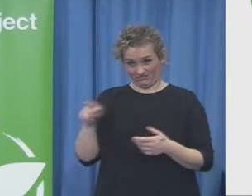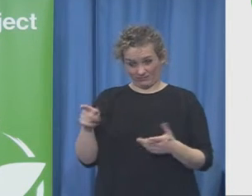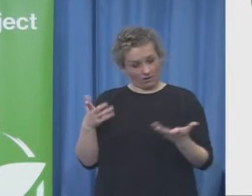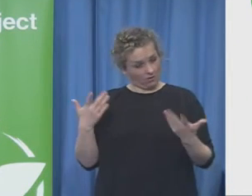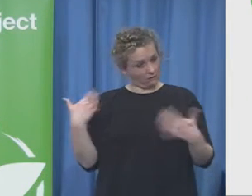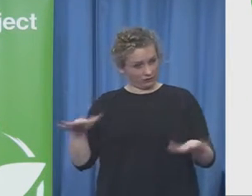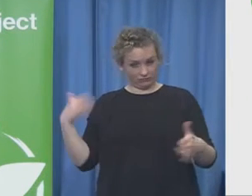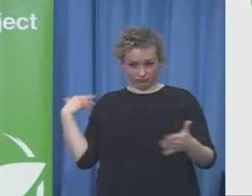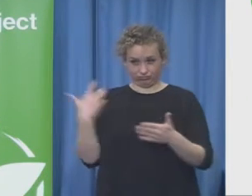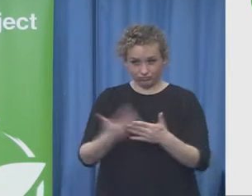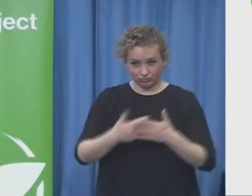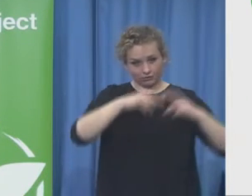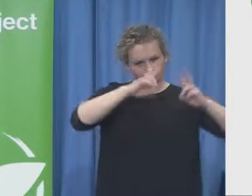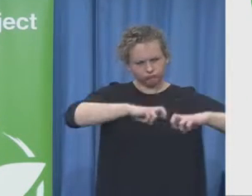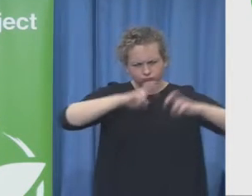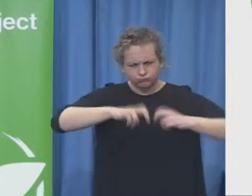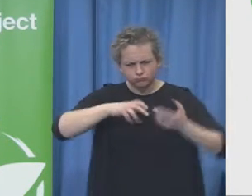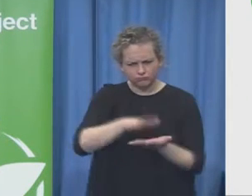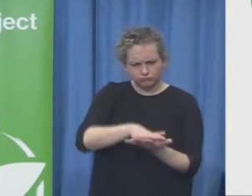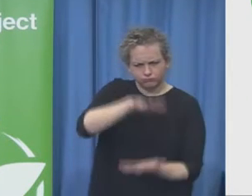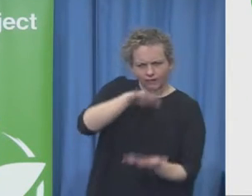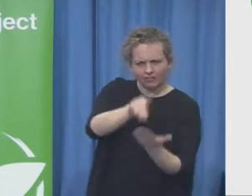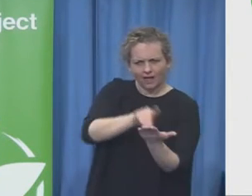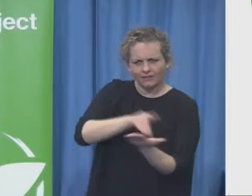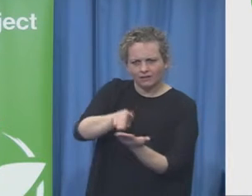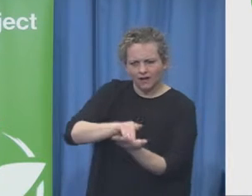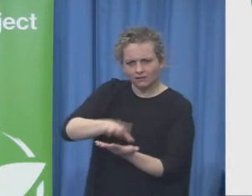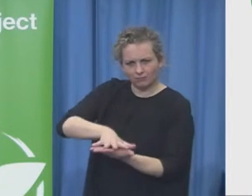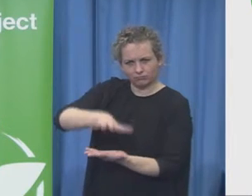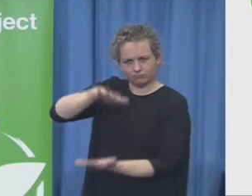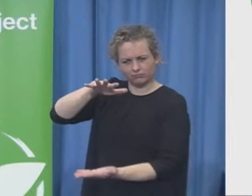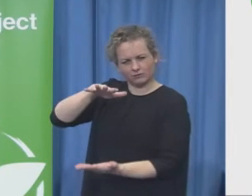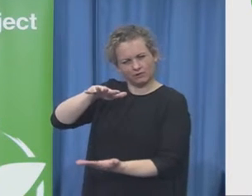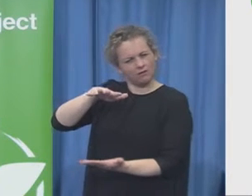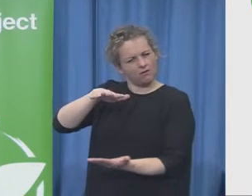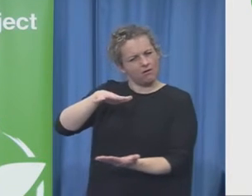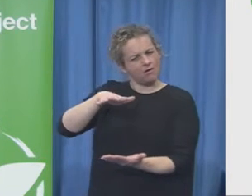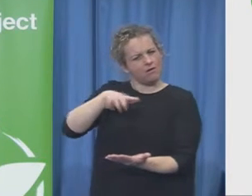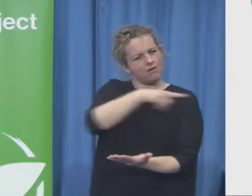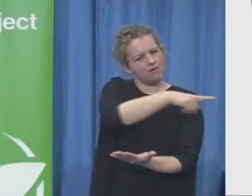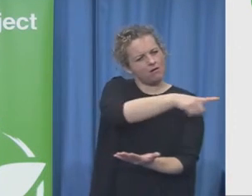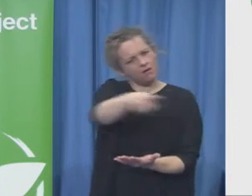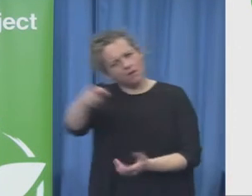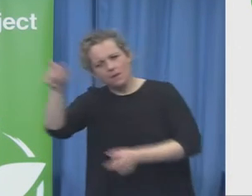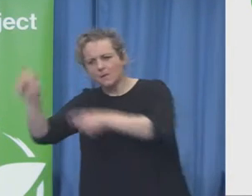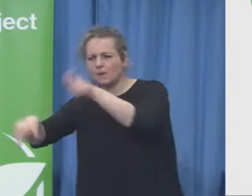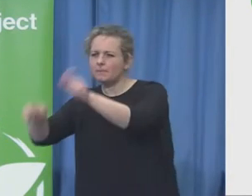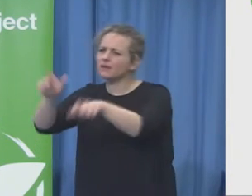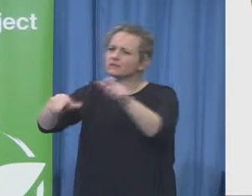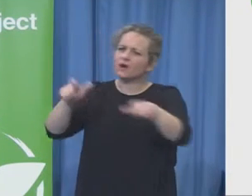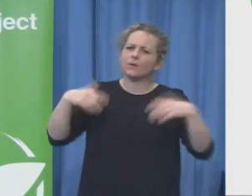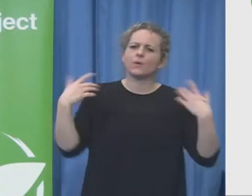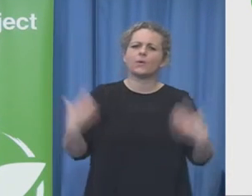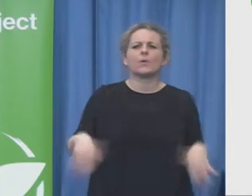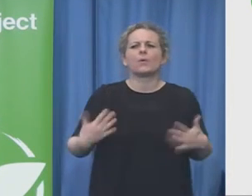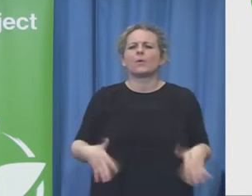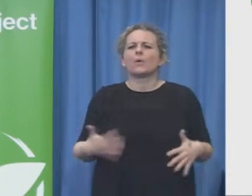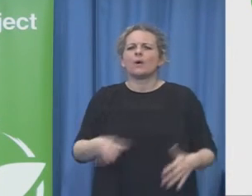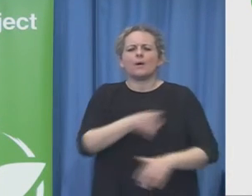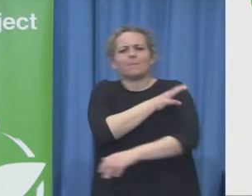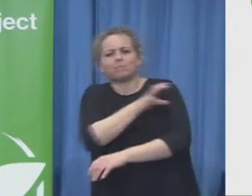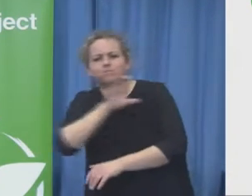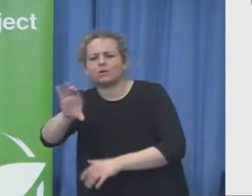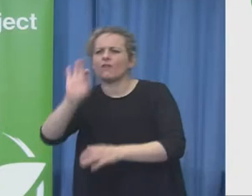We see that many of these people who are engaged in a path of